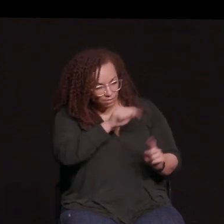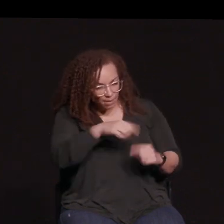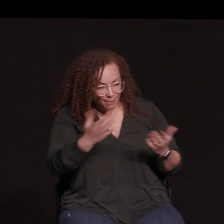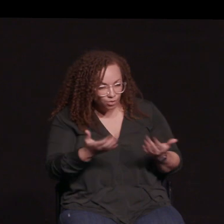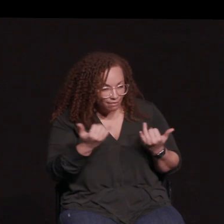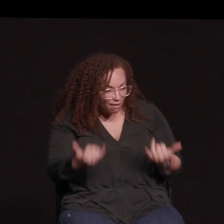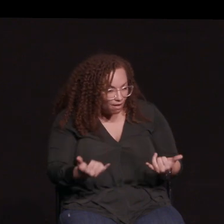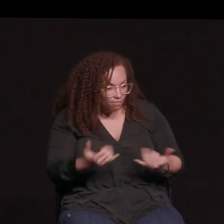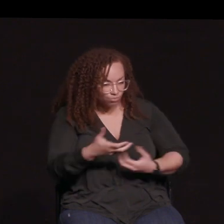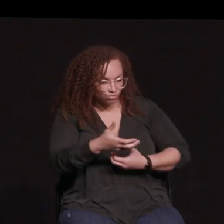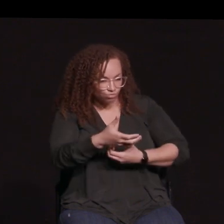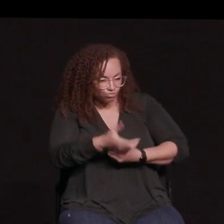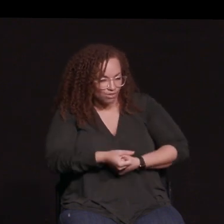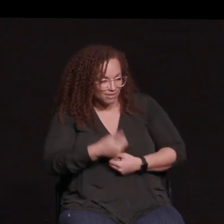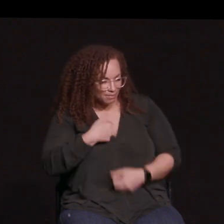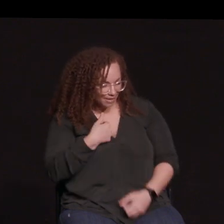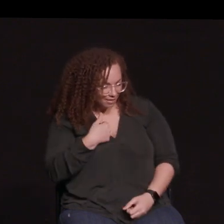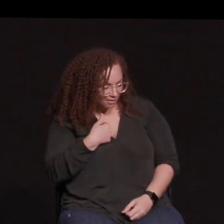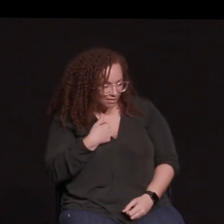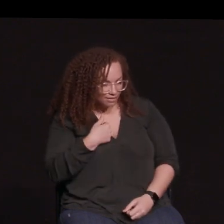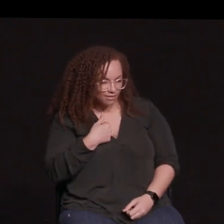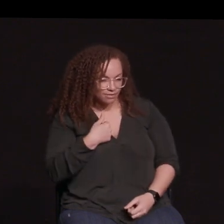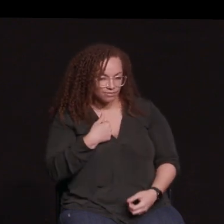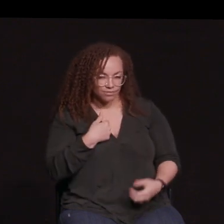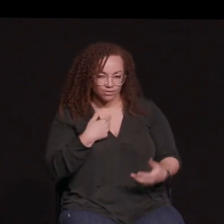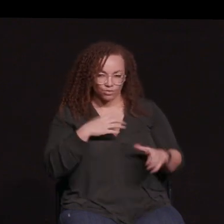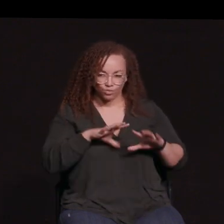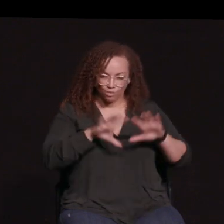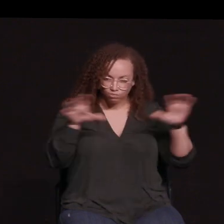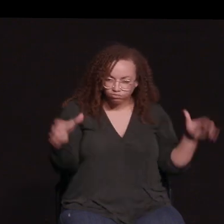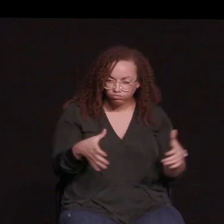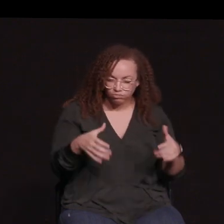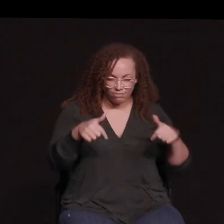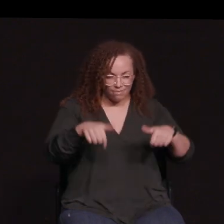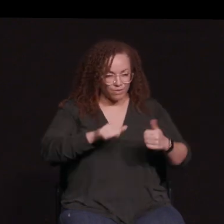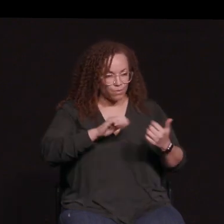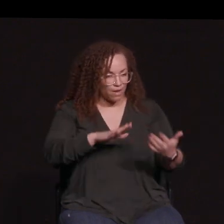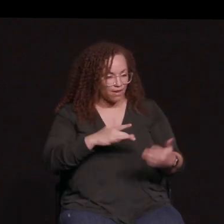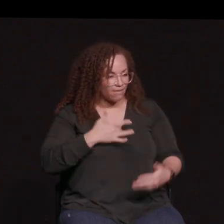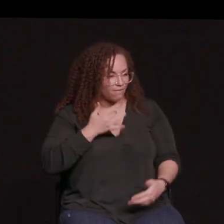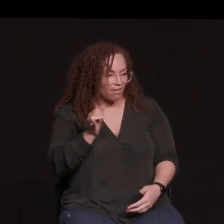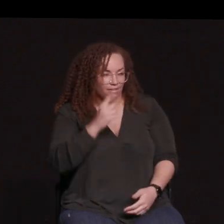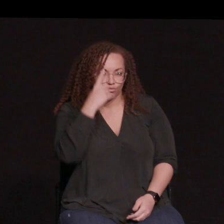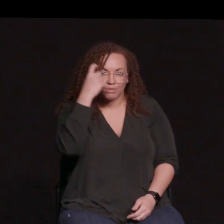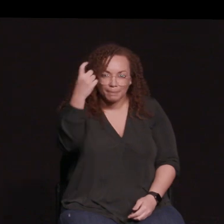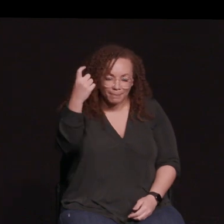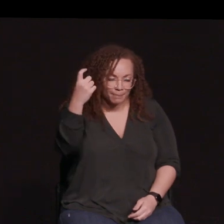and trusting me to convene this way feels like a dream.